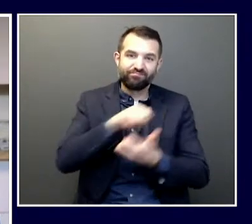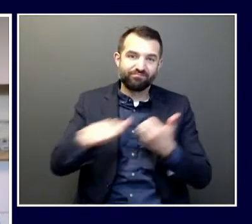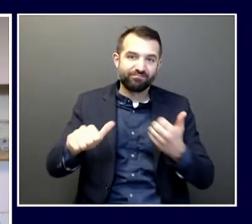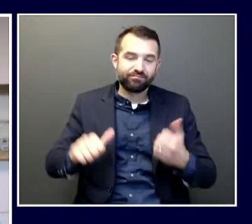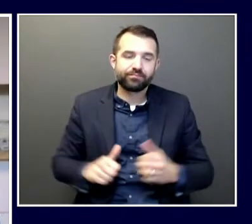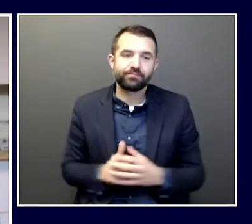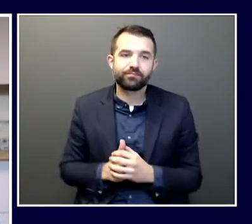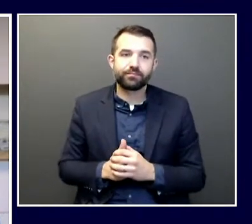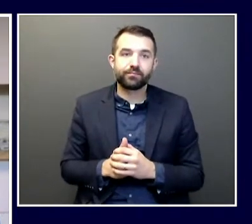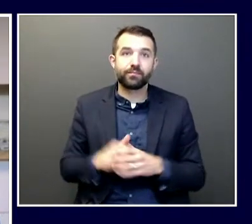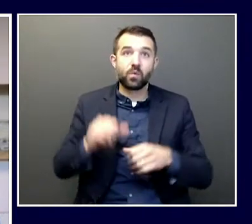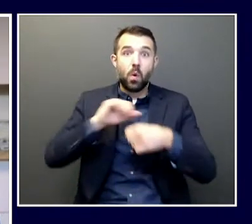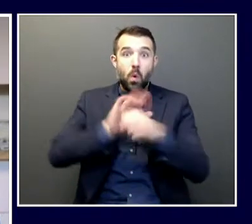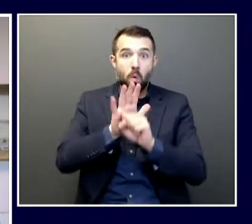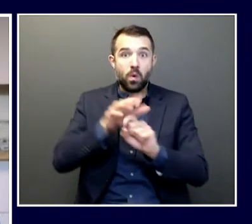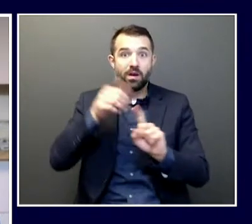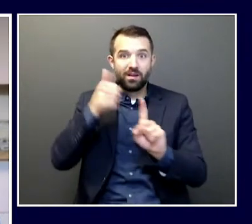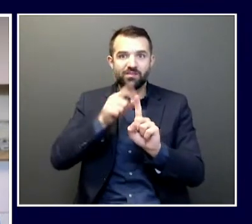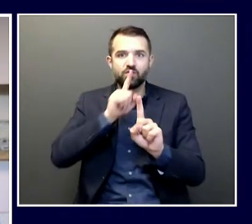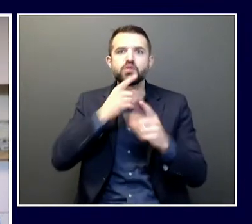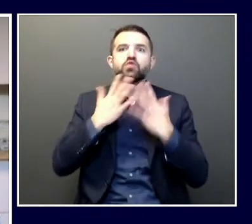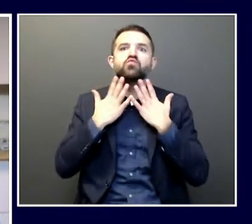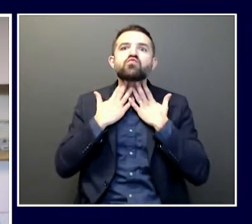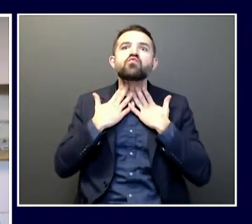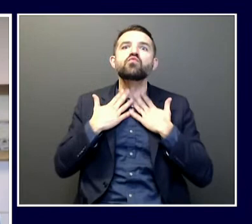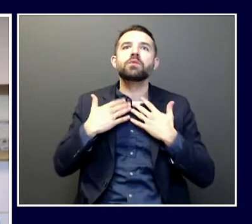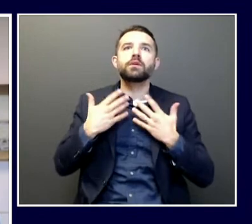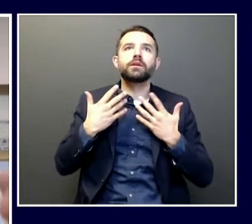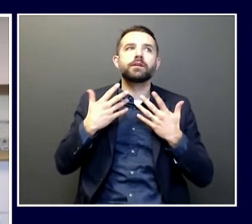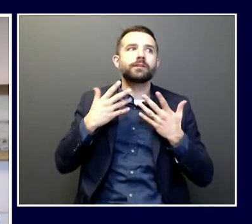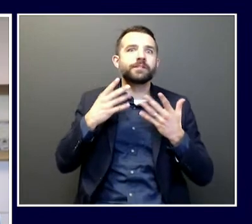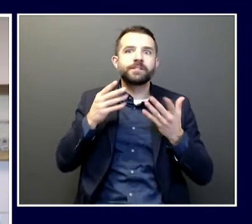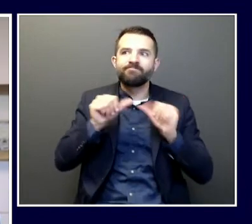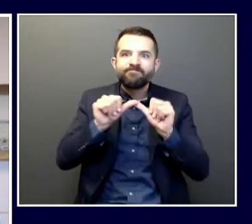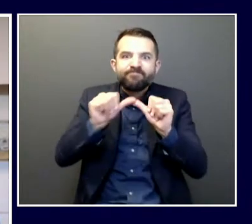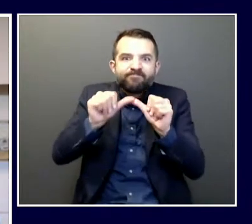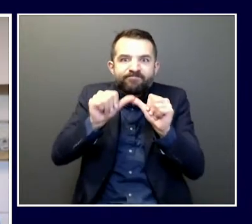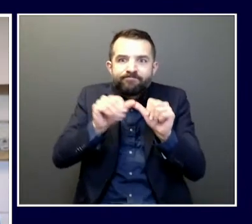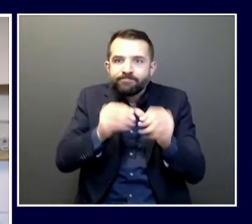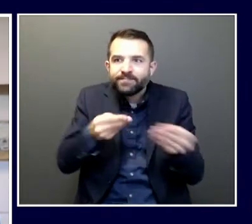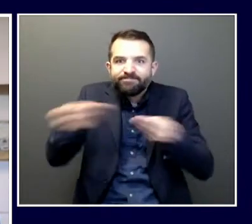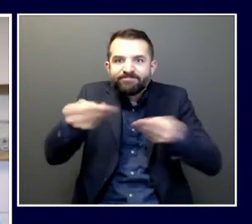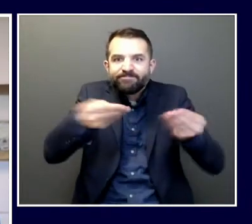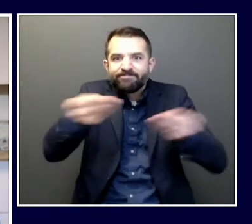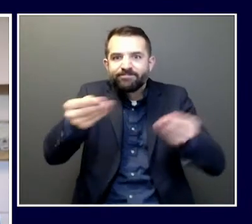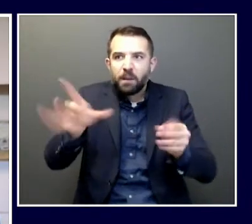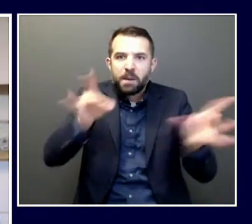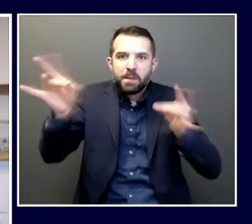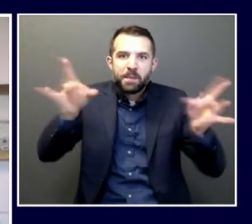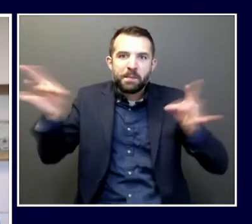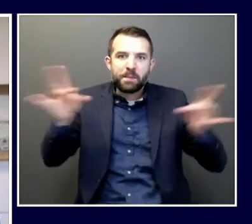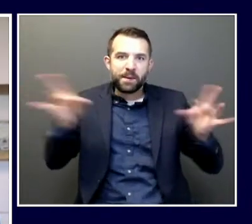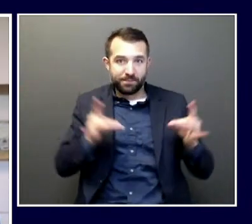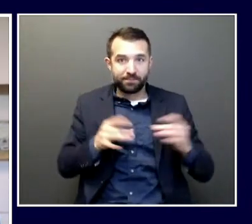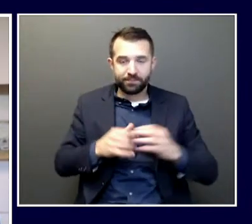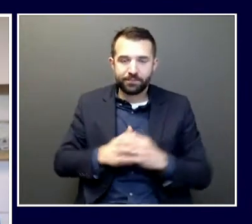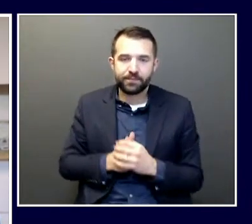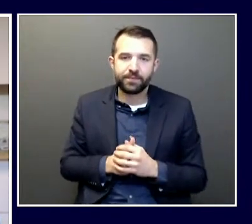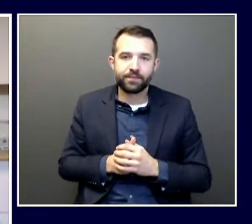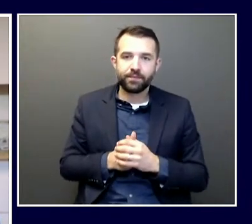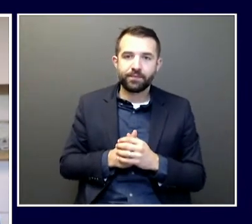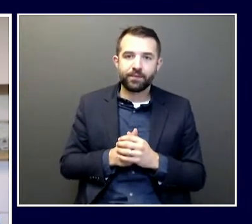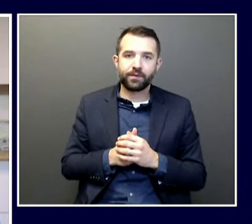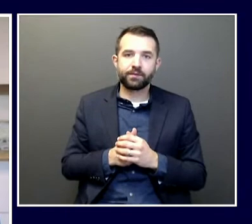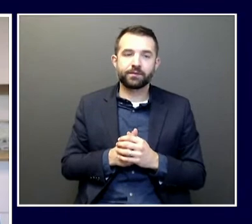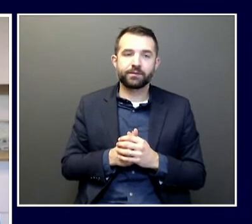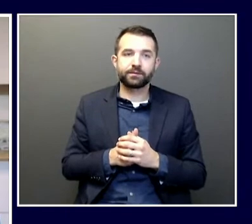areas of the state with low vaccinations. From the virus's perspective, areas of the country like